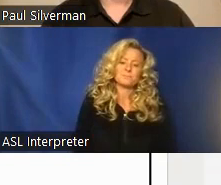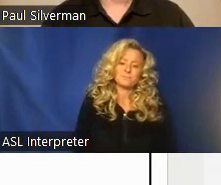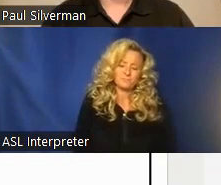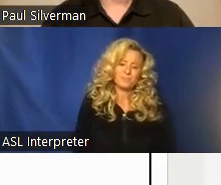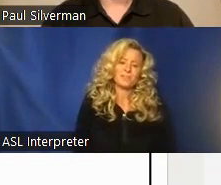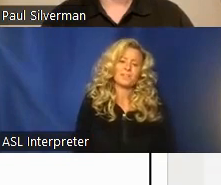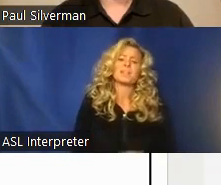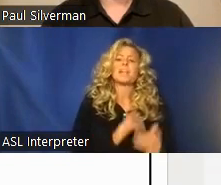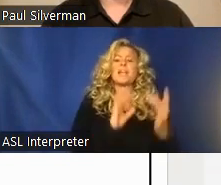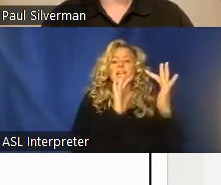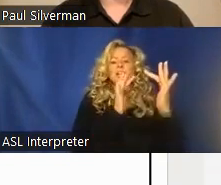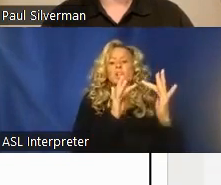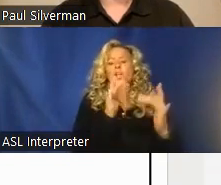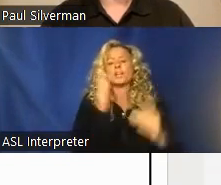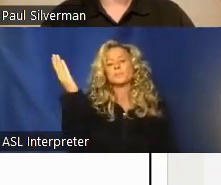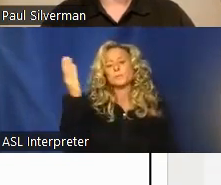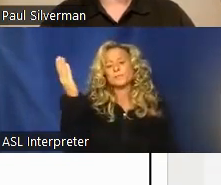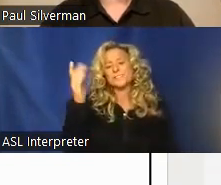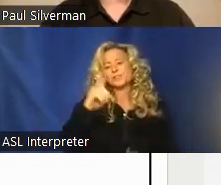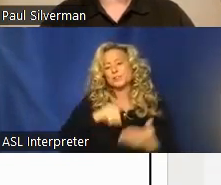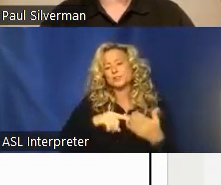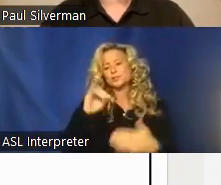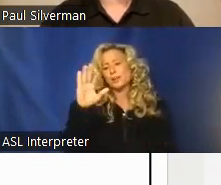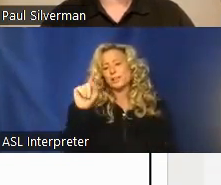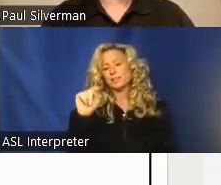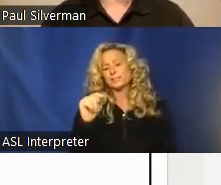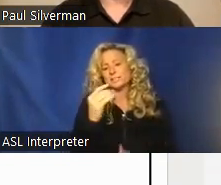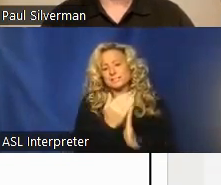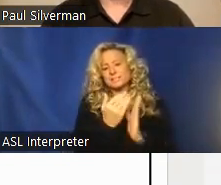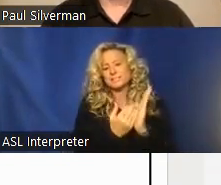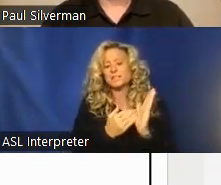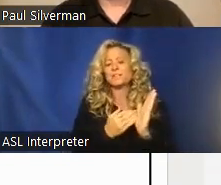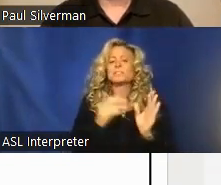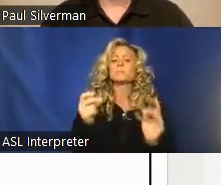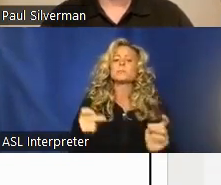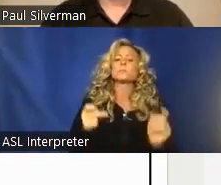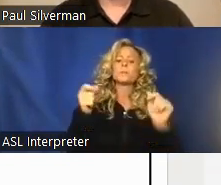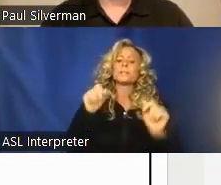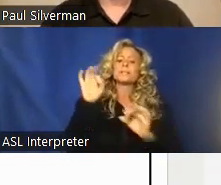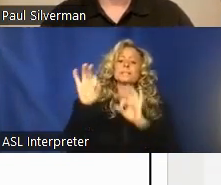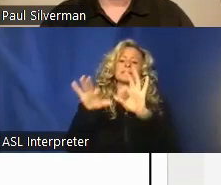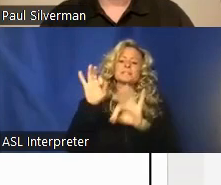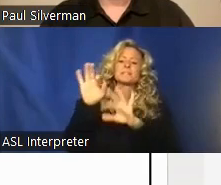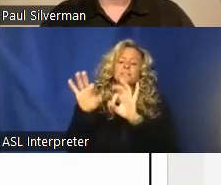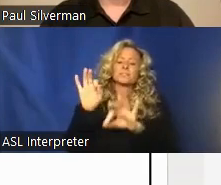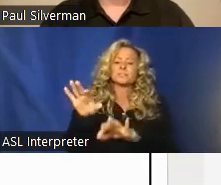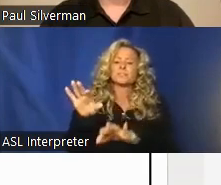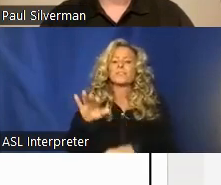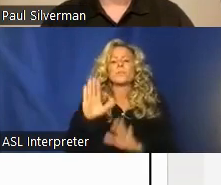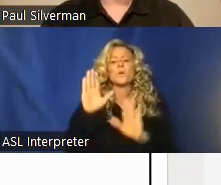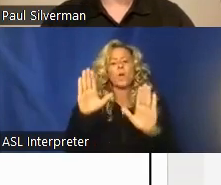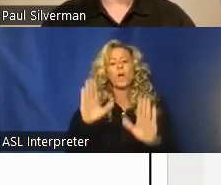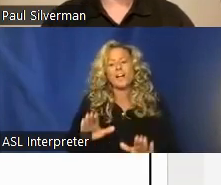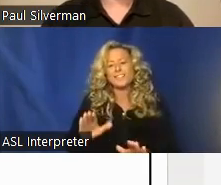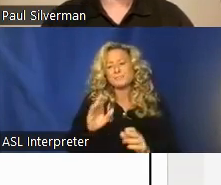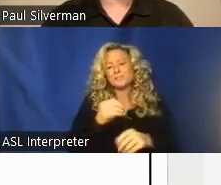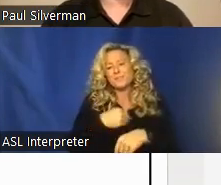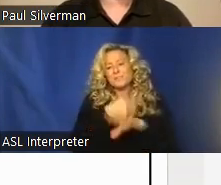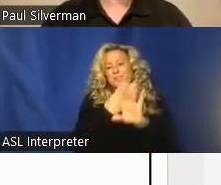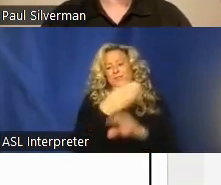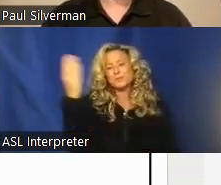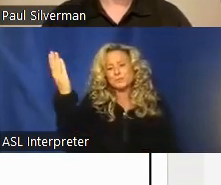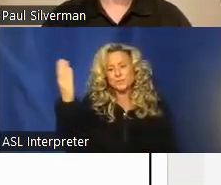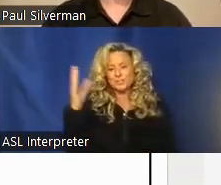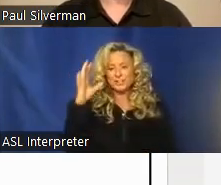online presentation checklist of some quick tips to give stellar virtual presentations. And if you